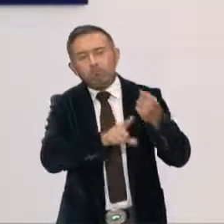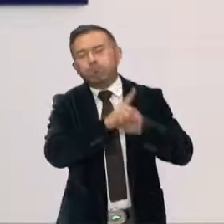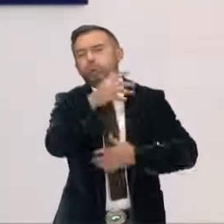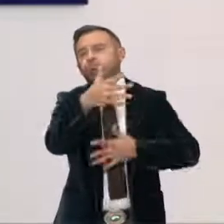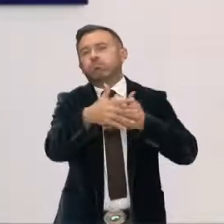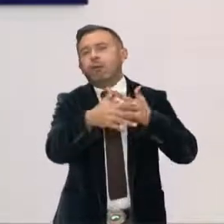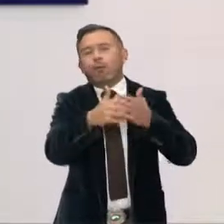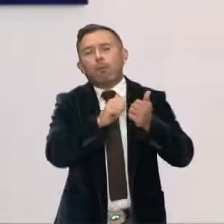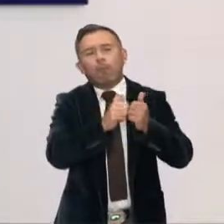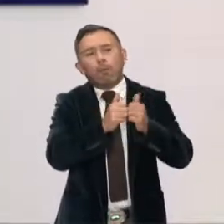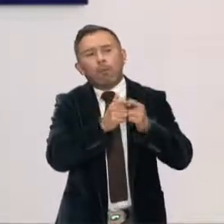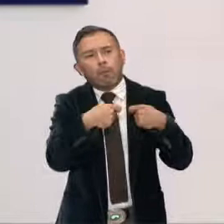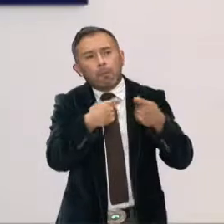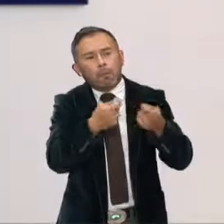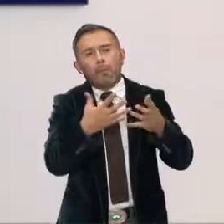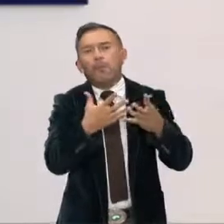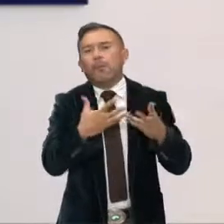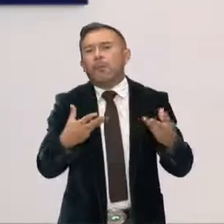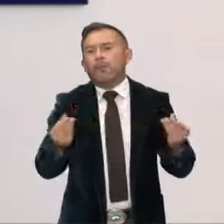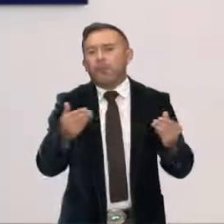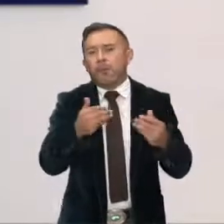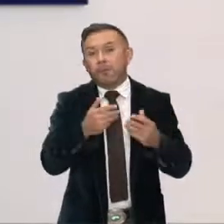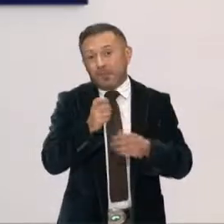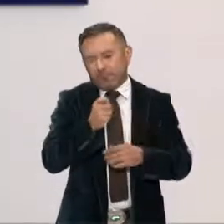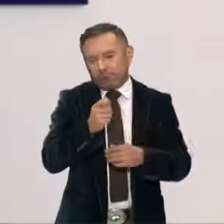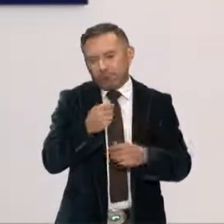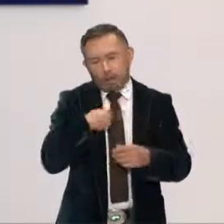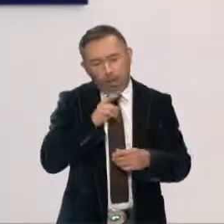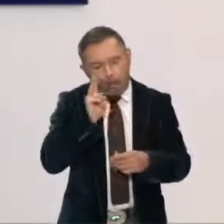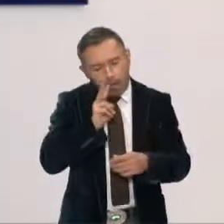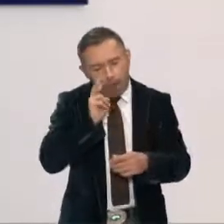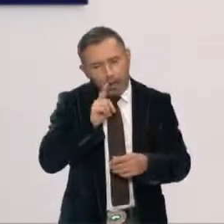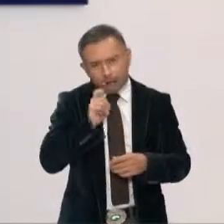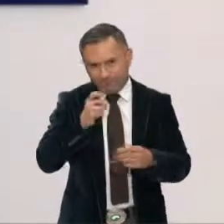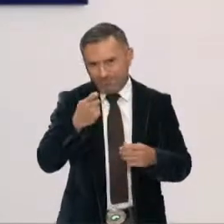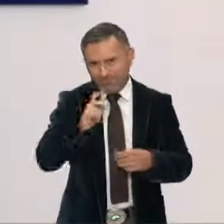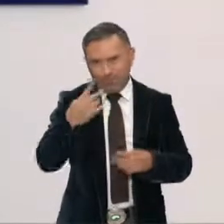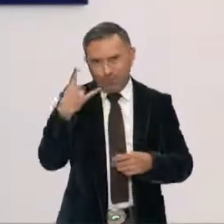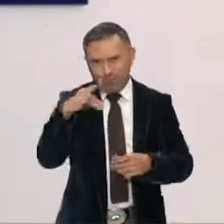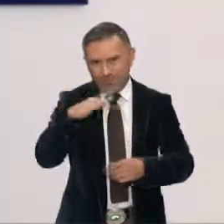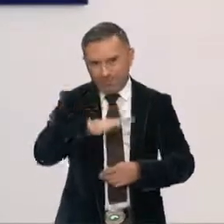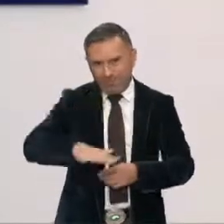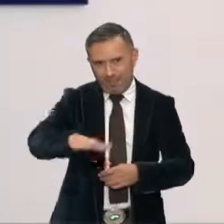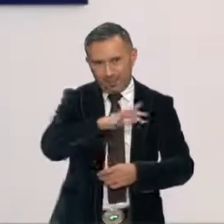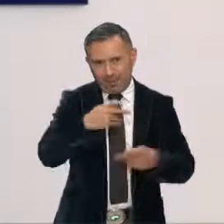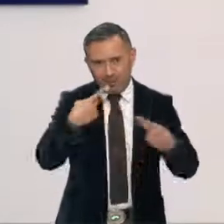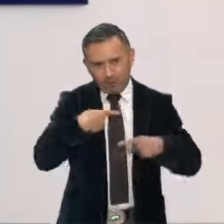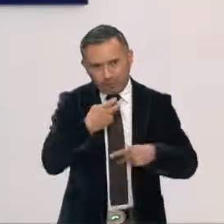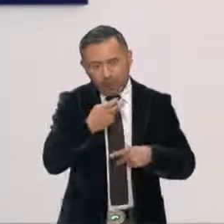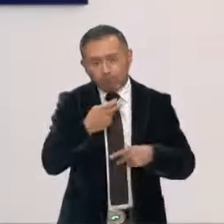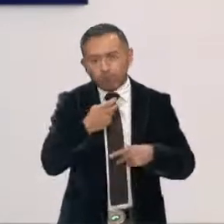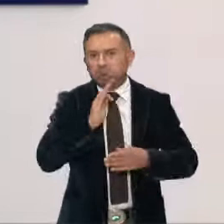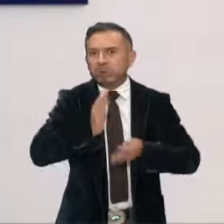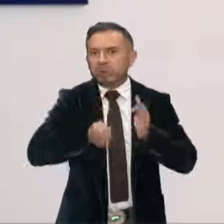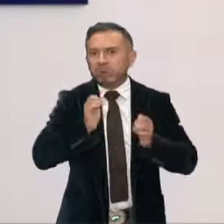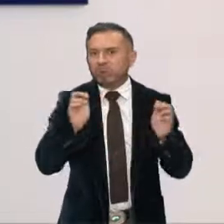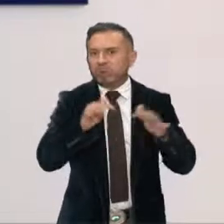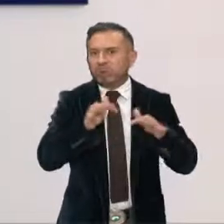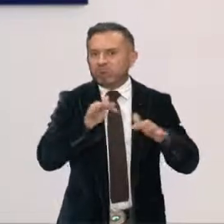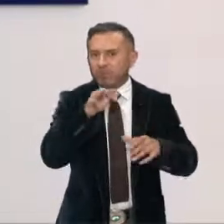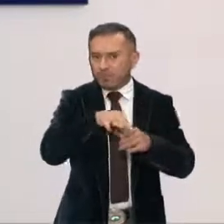So I think that this is quite reinforcing this democratic vocation from the Bolivians. The second